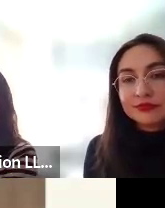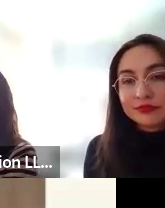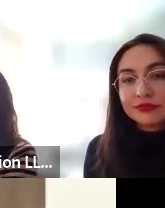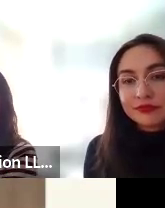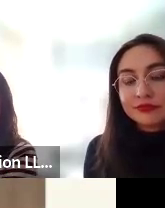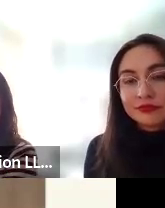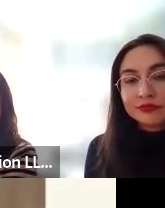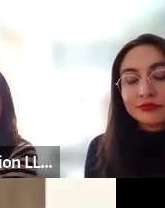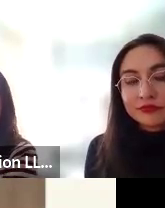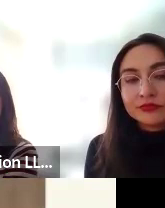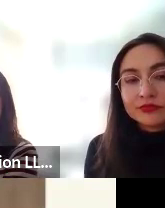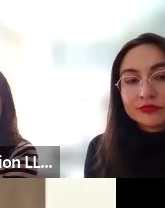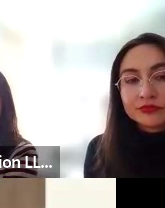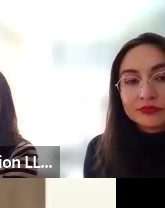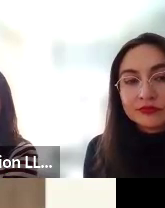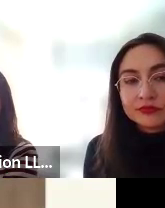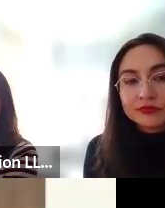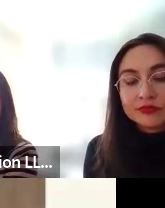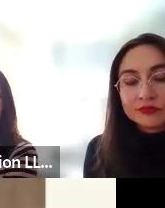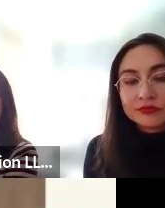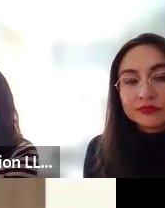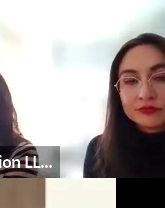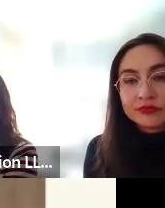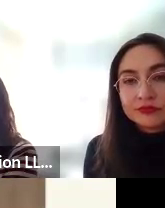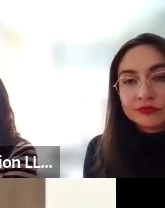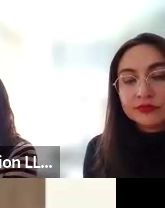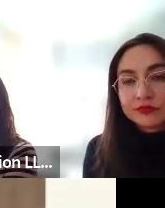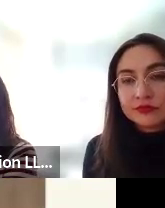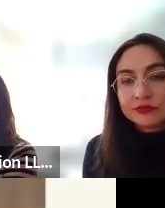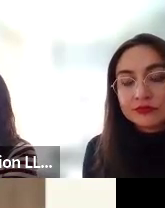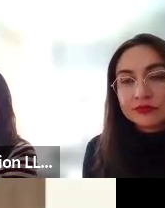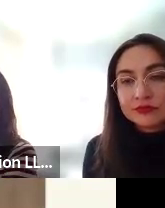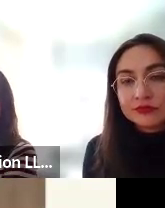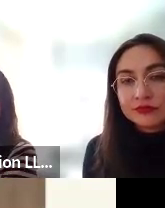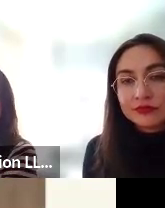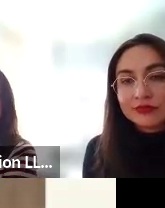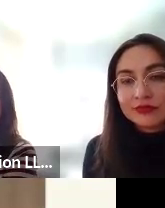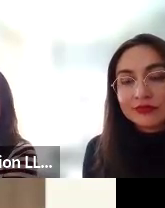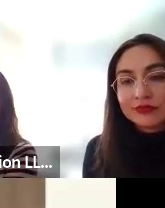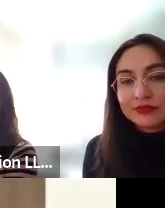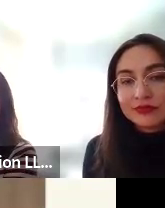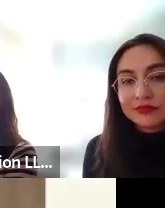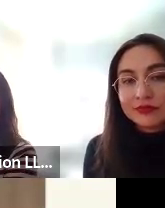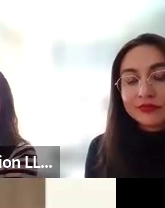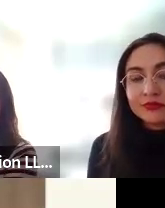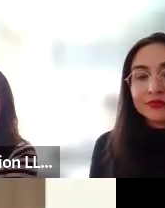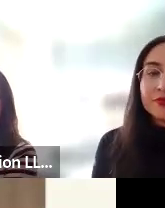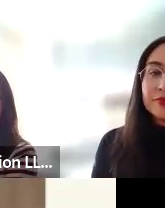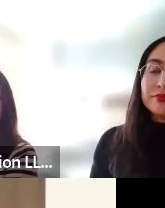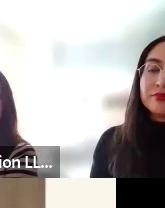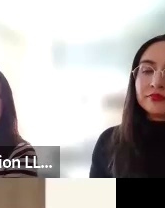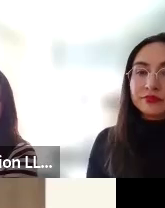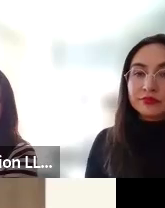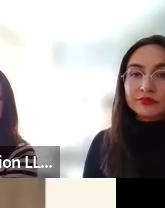do that affixing themselves. And we have lots of different materials that people can use to affix. And then one